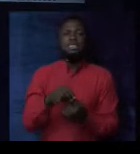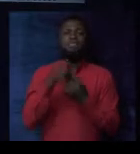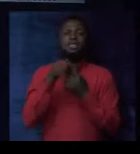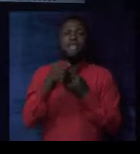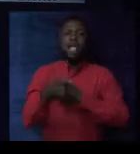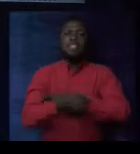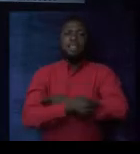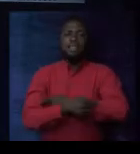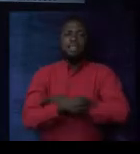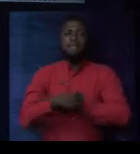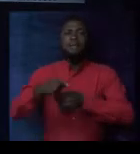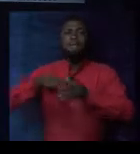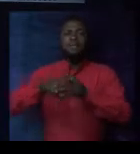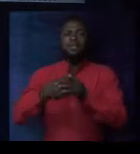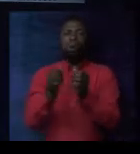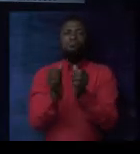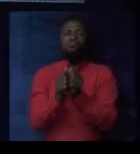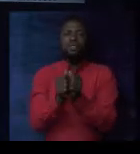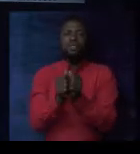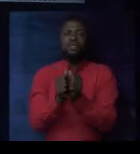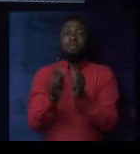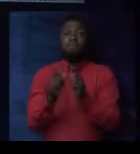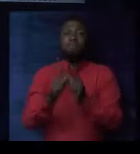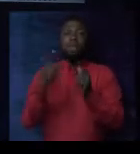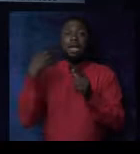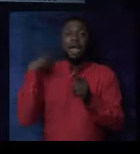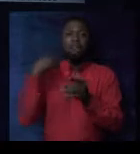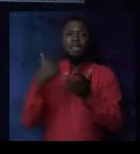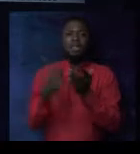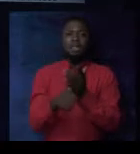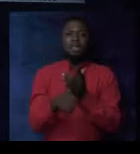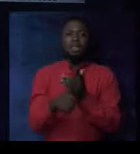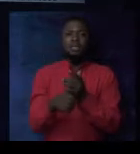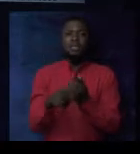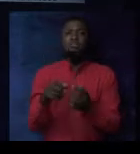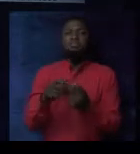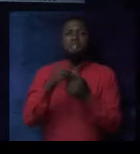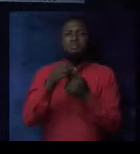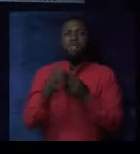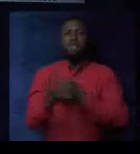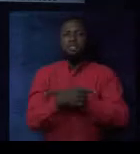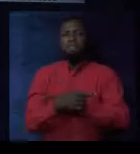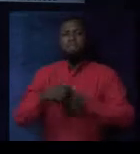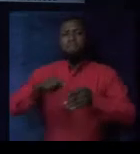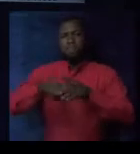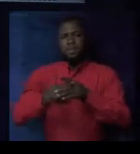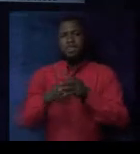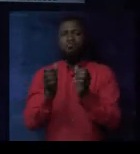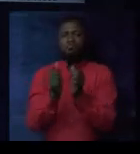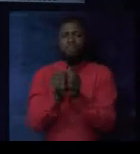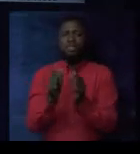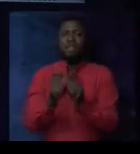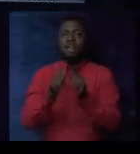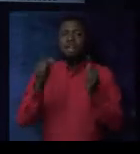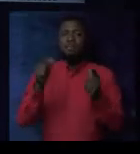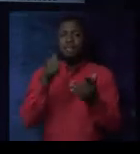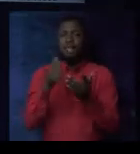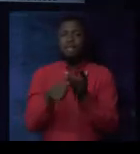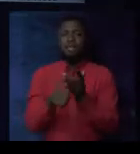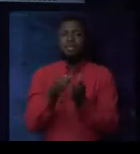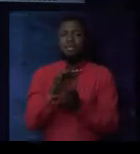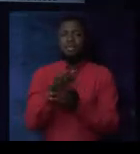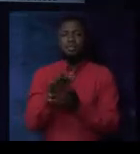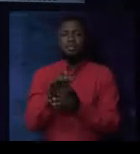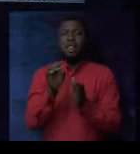Special days begin with capital letters. Special days will definitely begin with